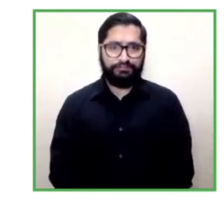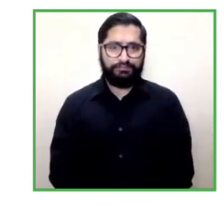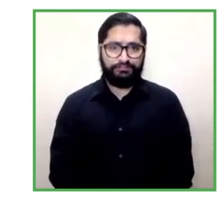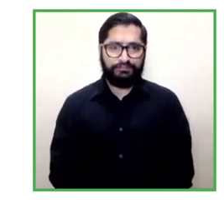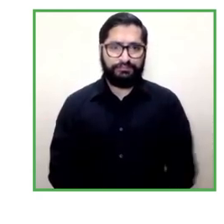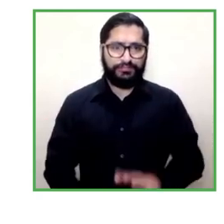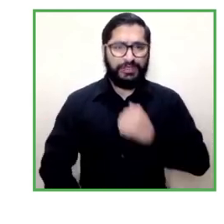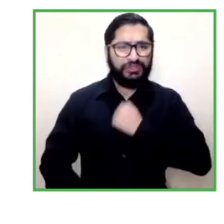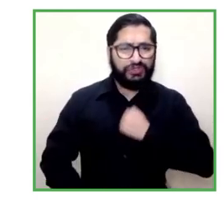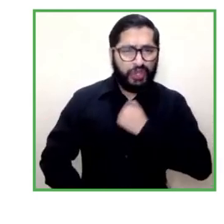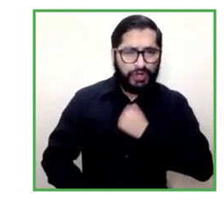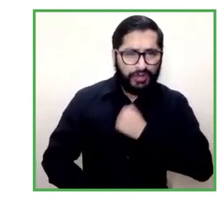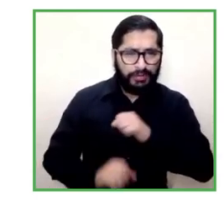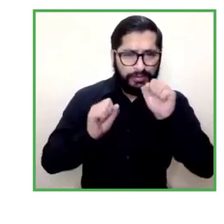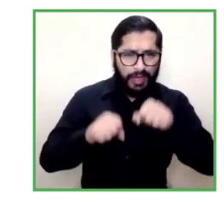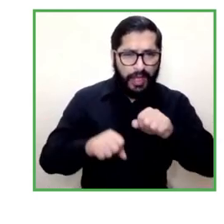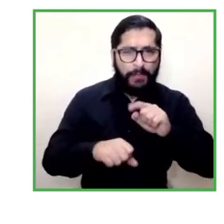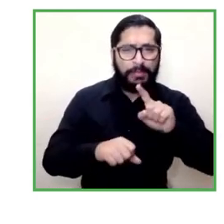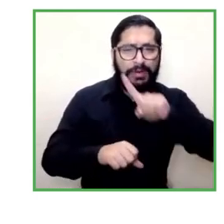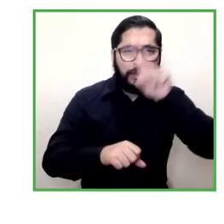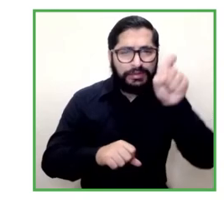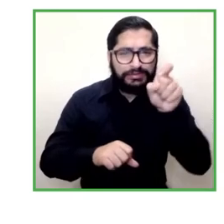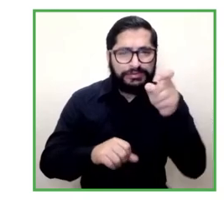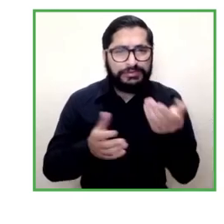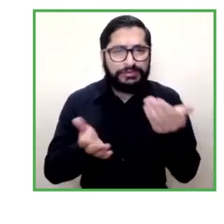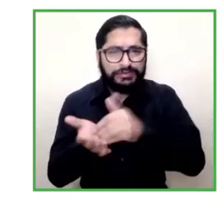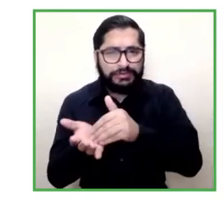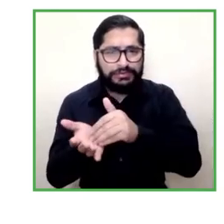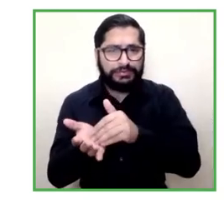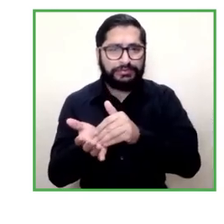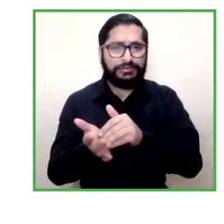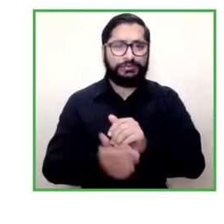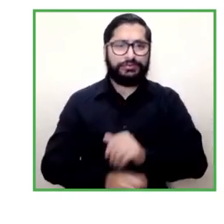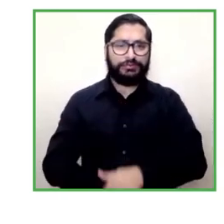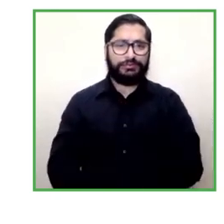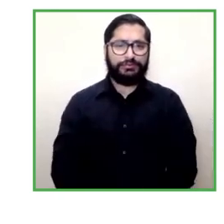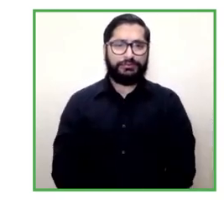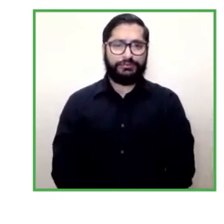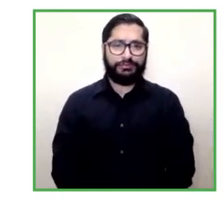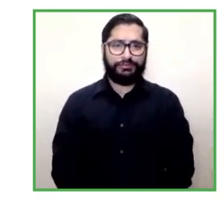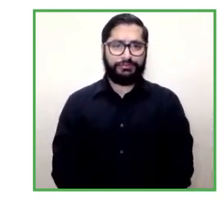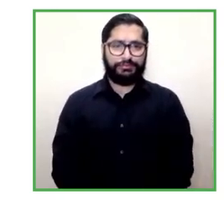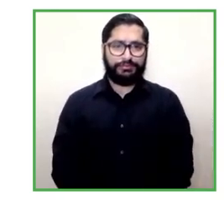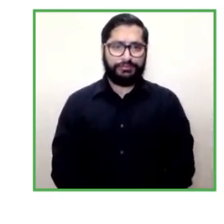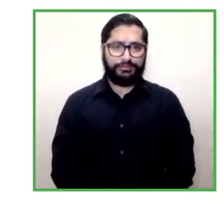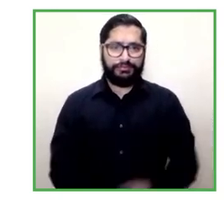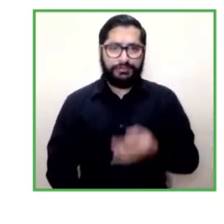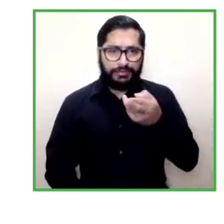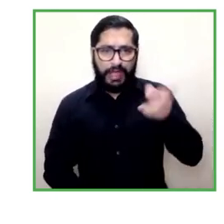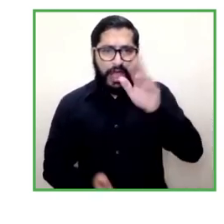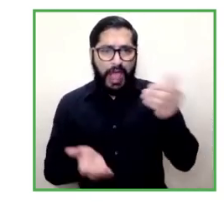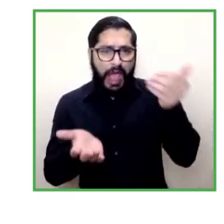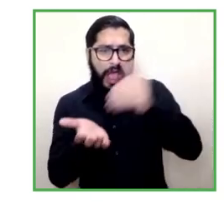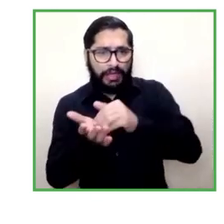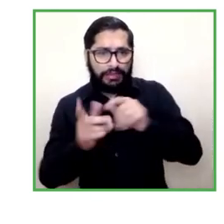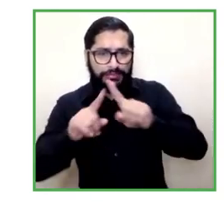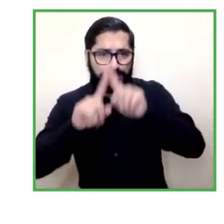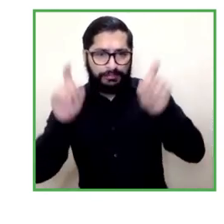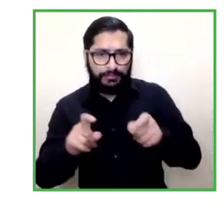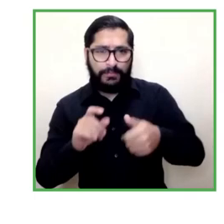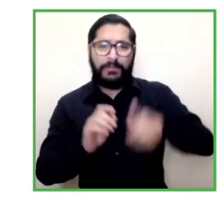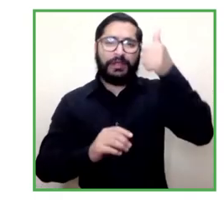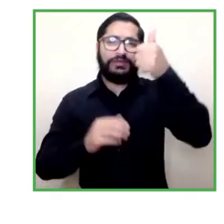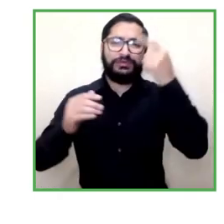Can you please repeat the question? ¿Cuál fue el mayor desafío para implementar? What was the biggest challenge to